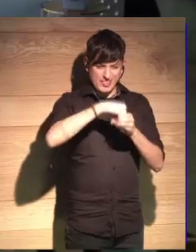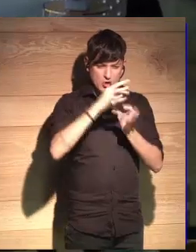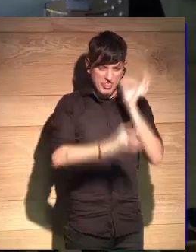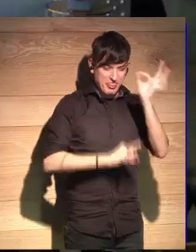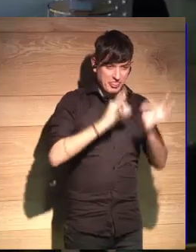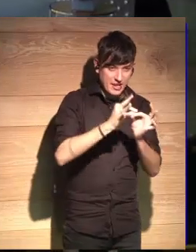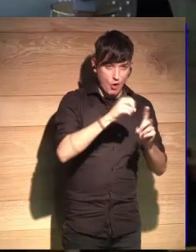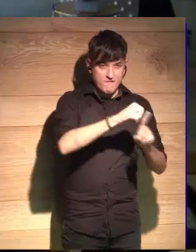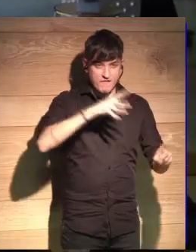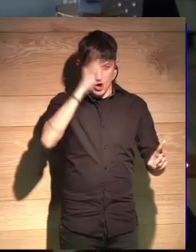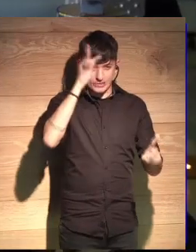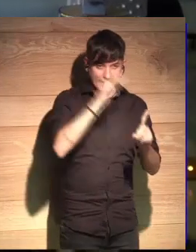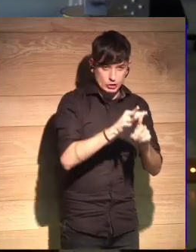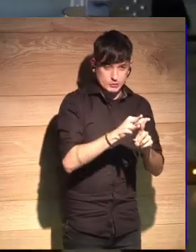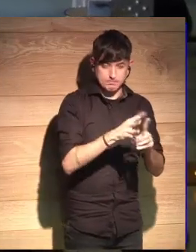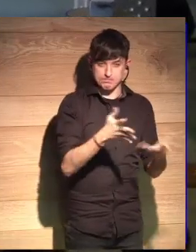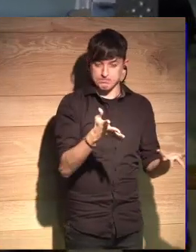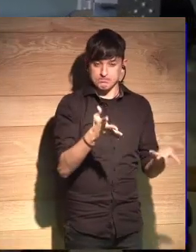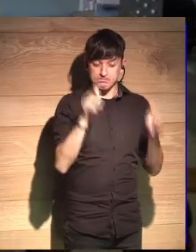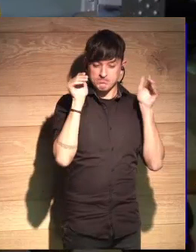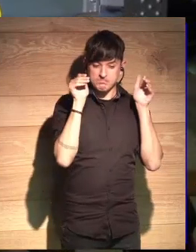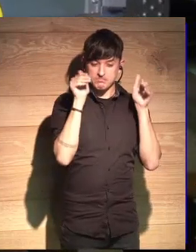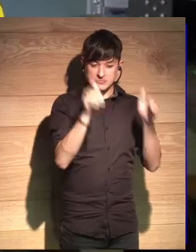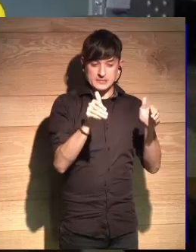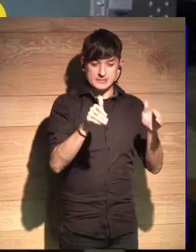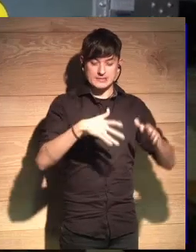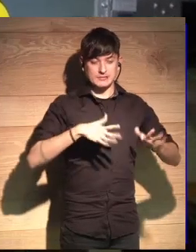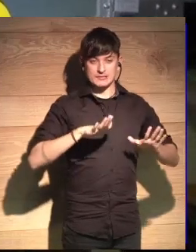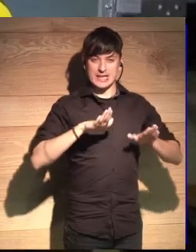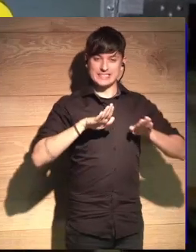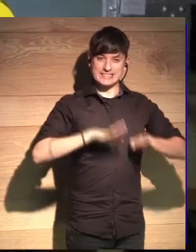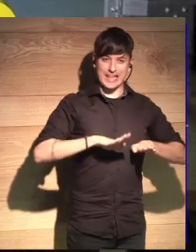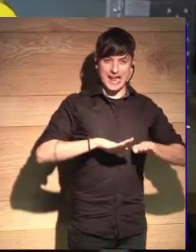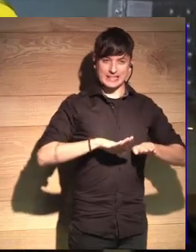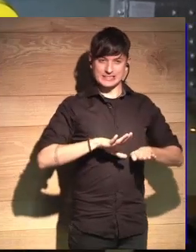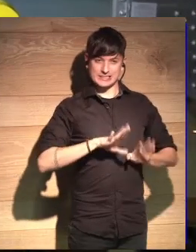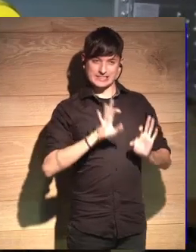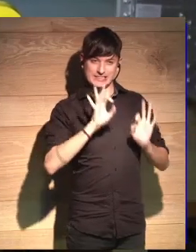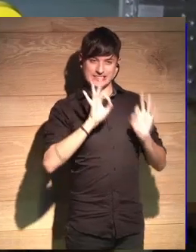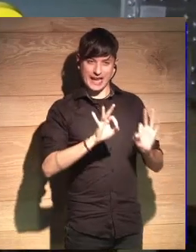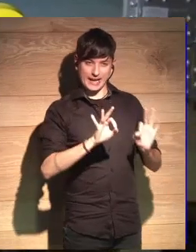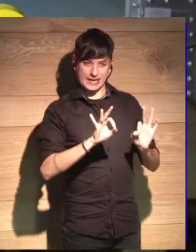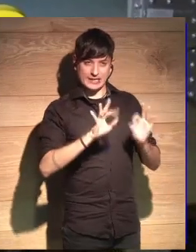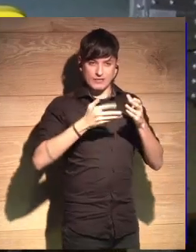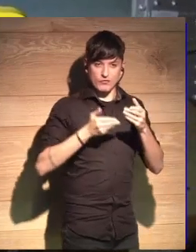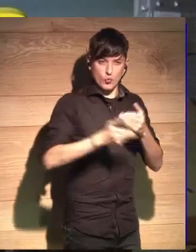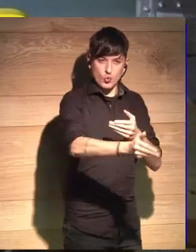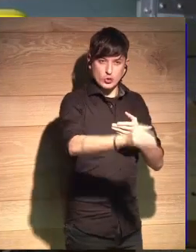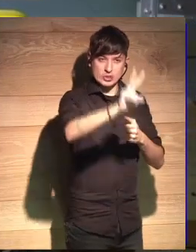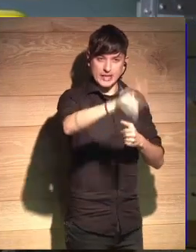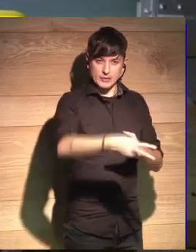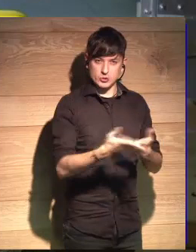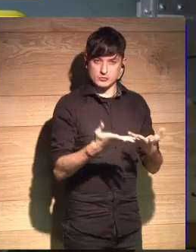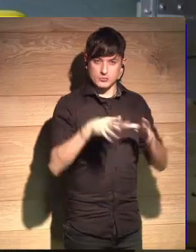last session of this cycle, Foro Telos, that we have devoted to the being and to